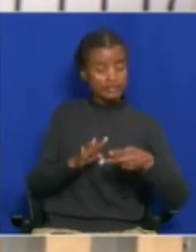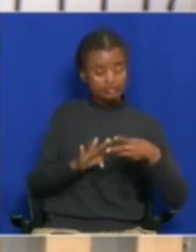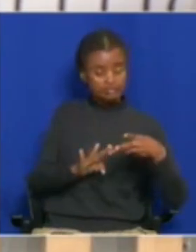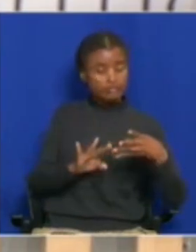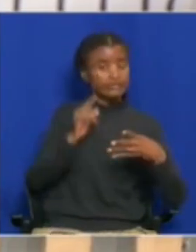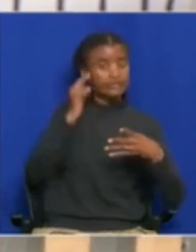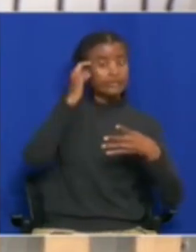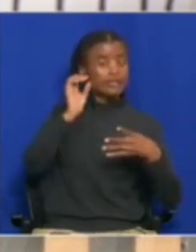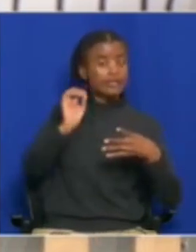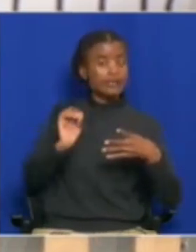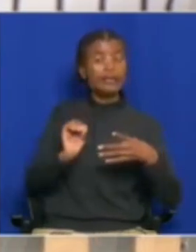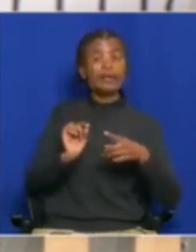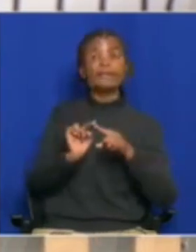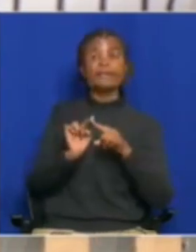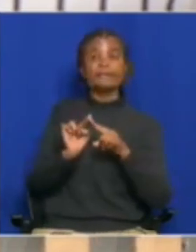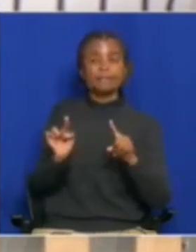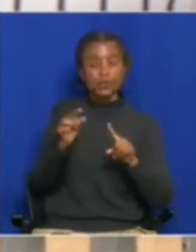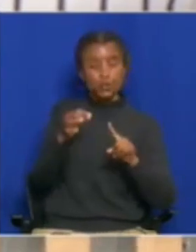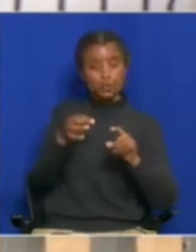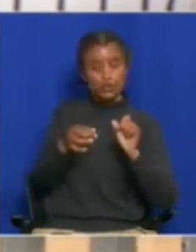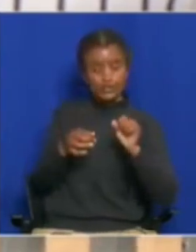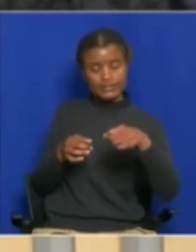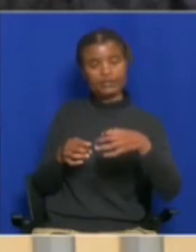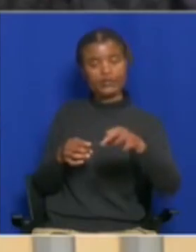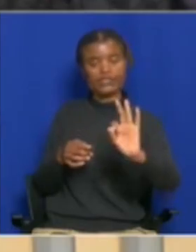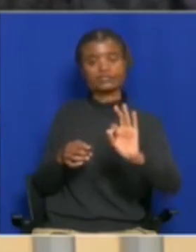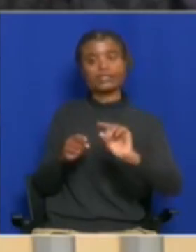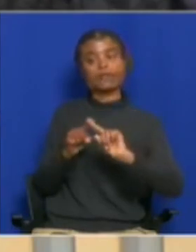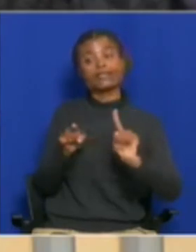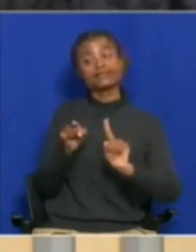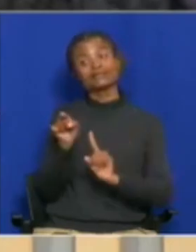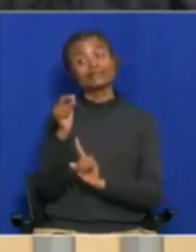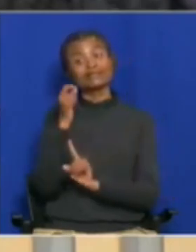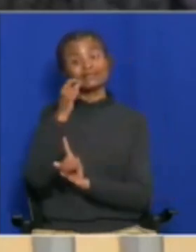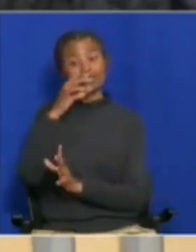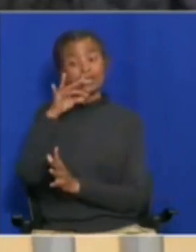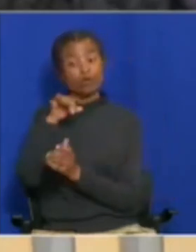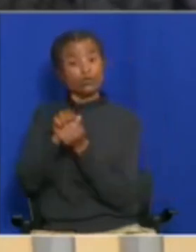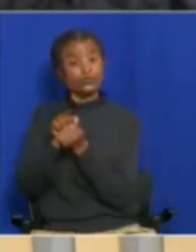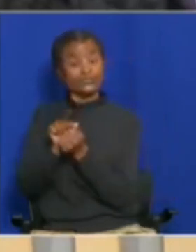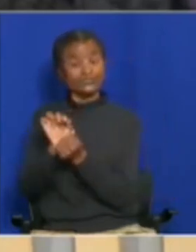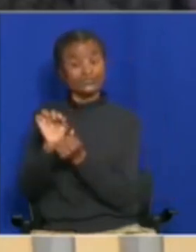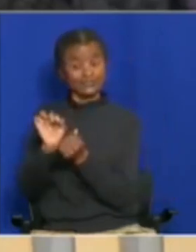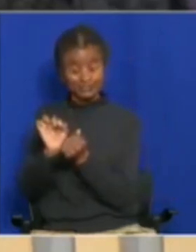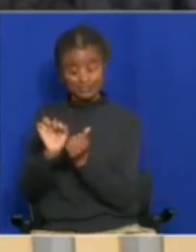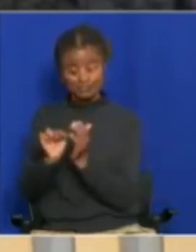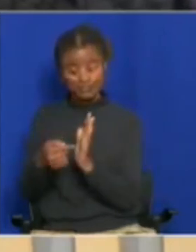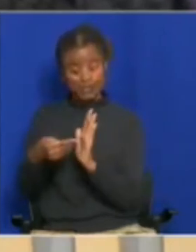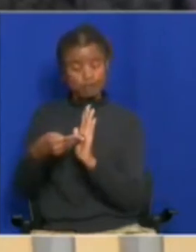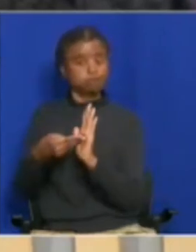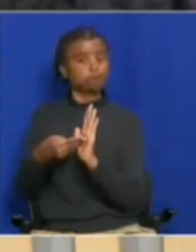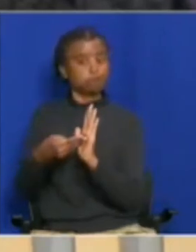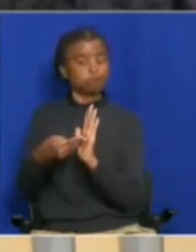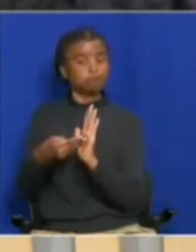of his conclusions. His conclusions of, I have information and I